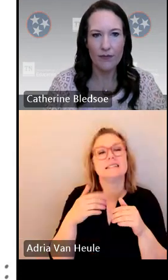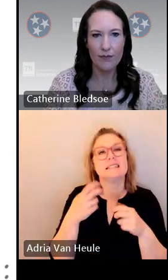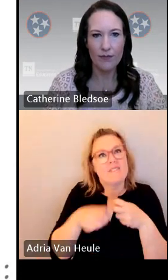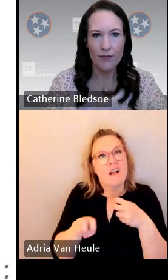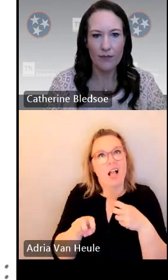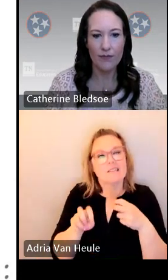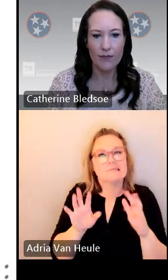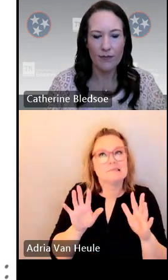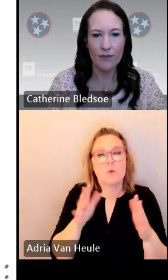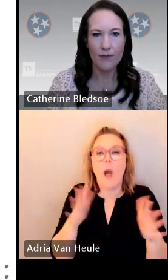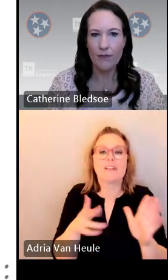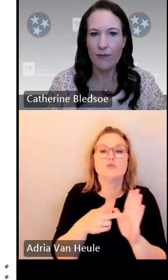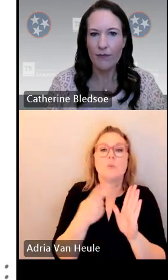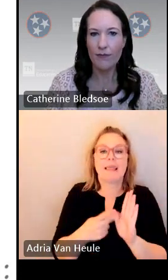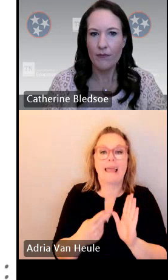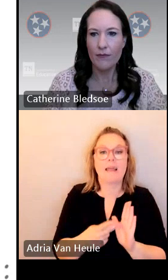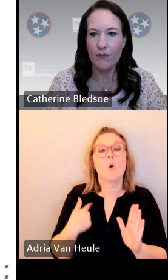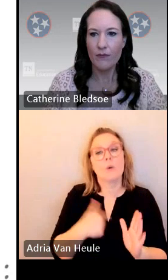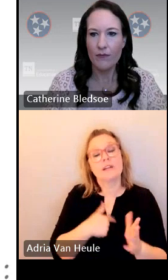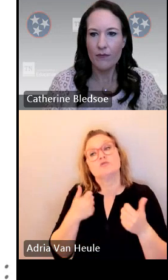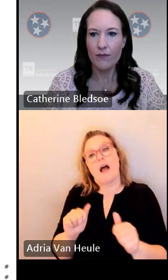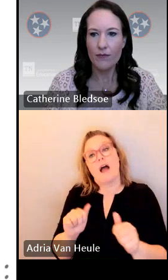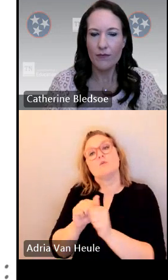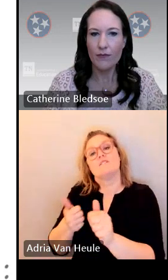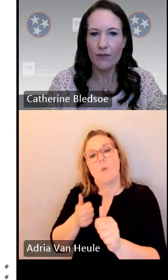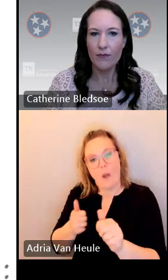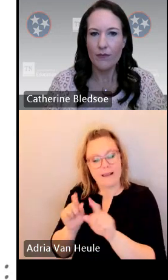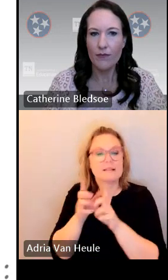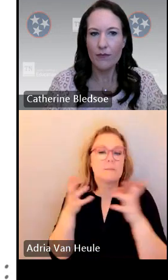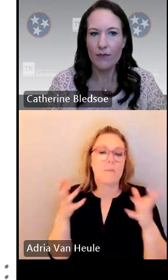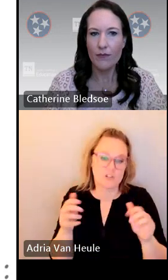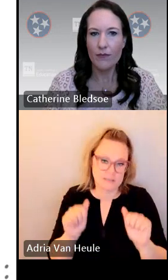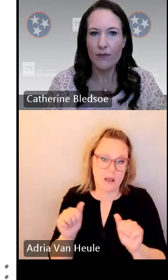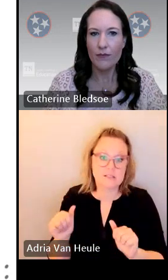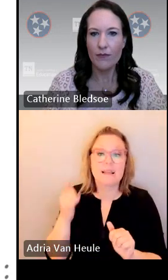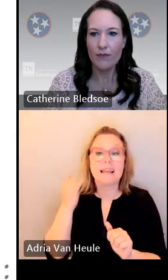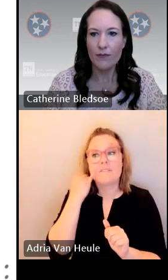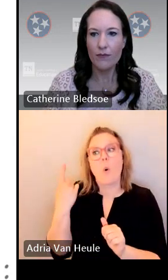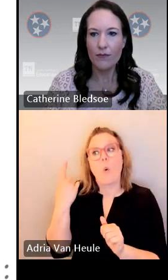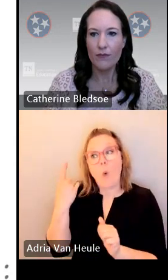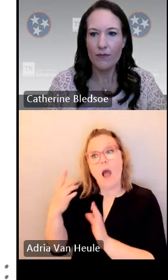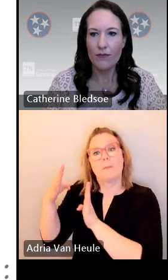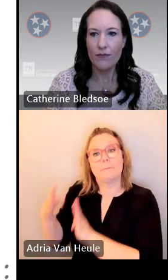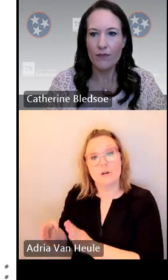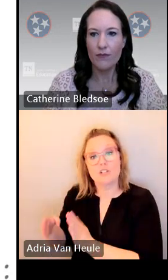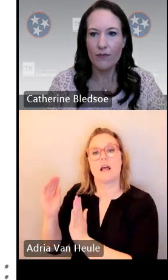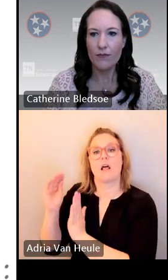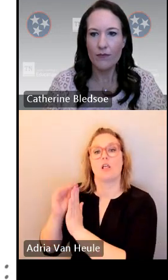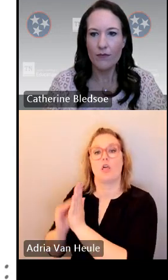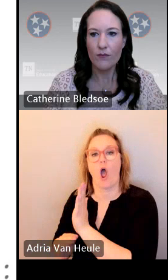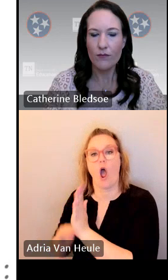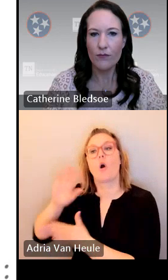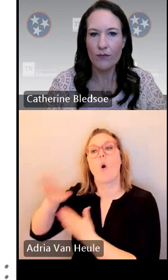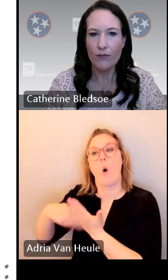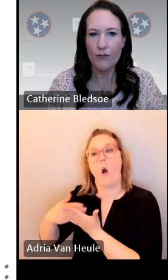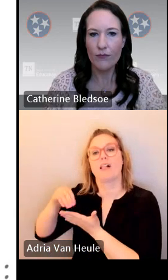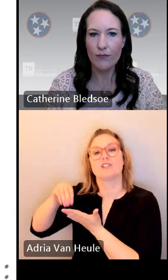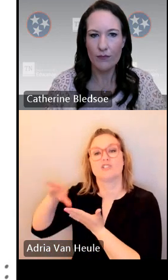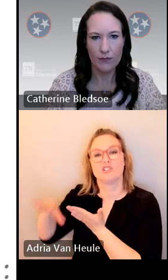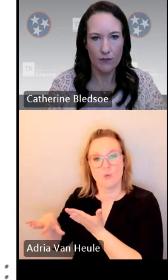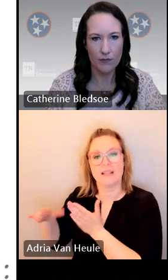to avoid that. It's not the end of the world, but as much as possible, if you have one person log all students, there's less likely that chance of